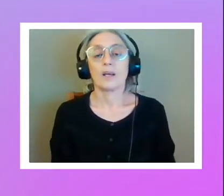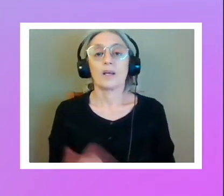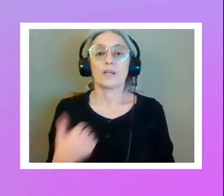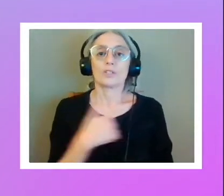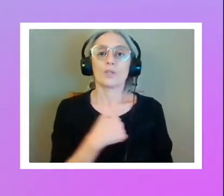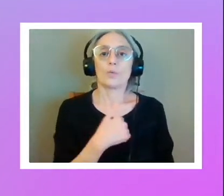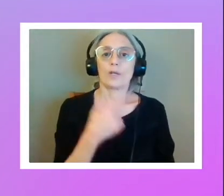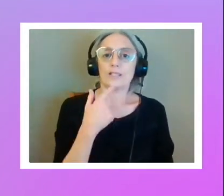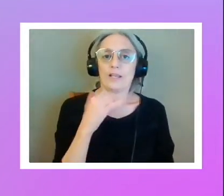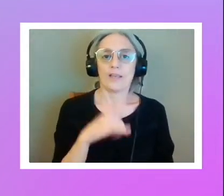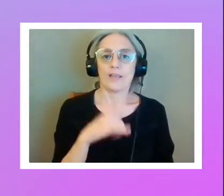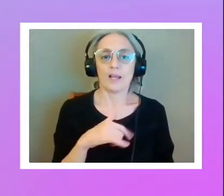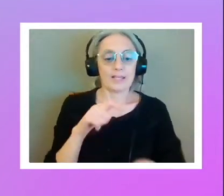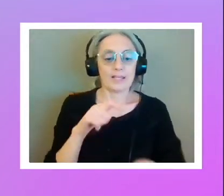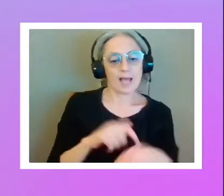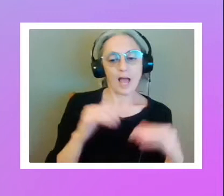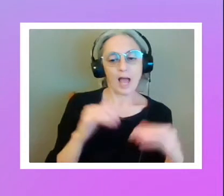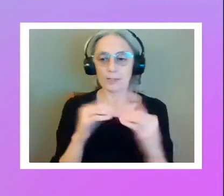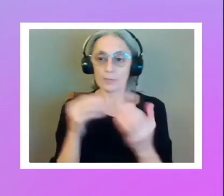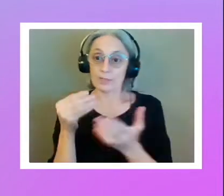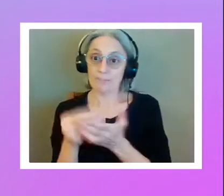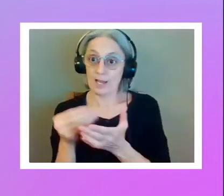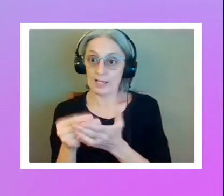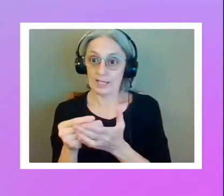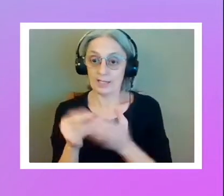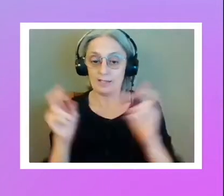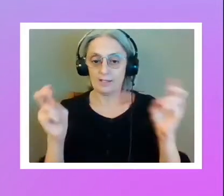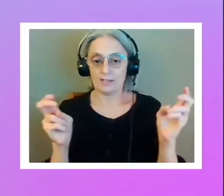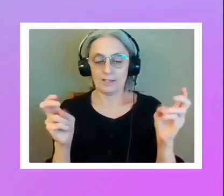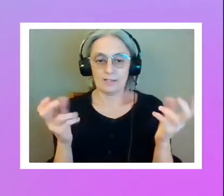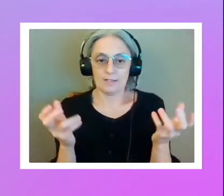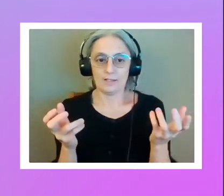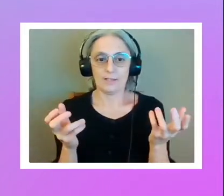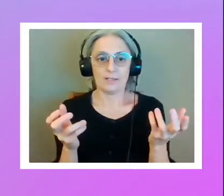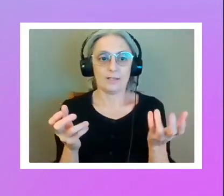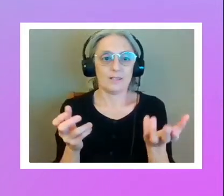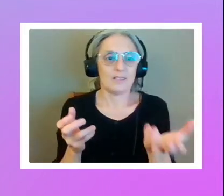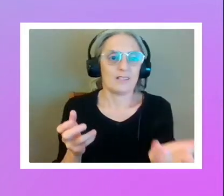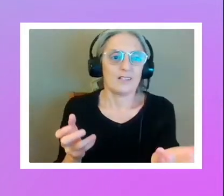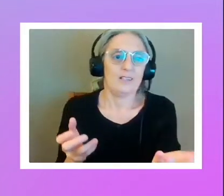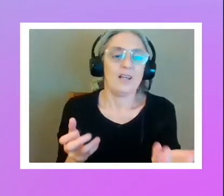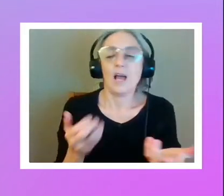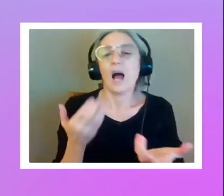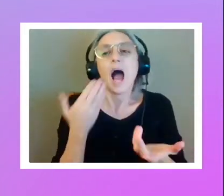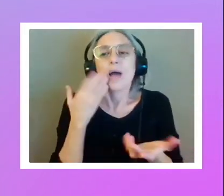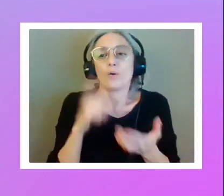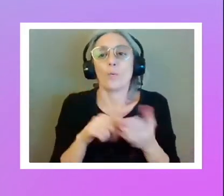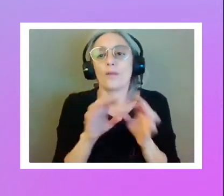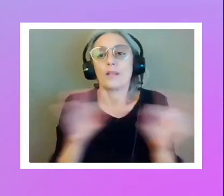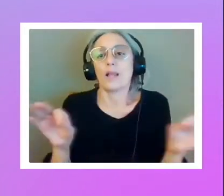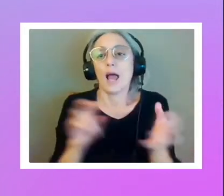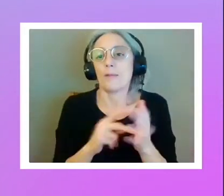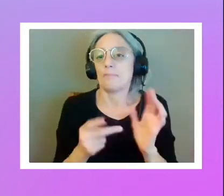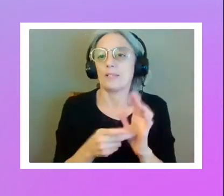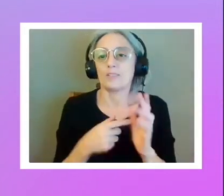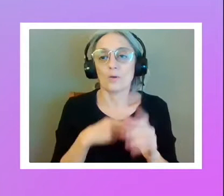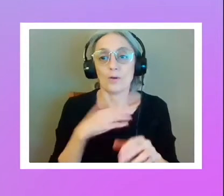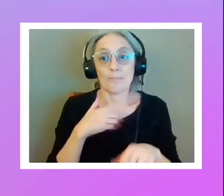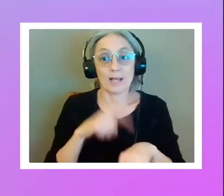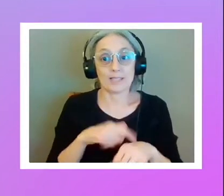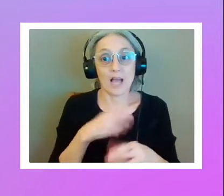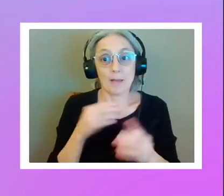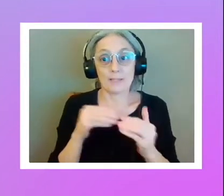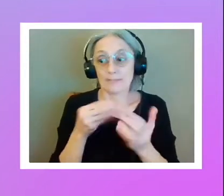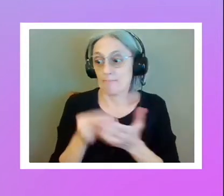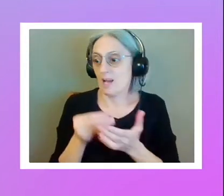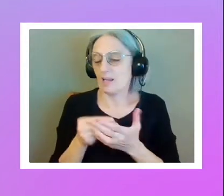that time is money and time, we don't even know what this email subject line is saying to us. We want to probably not do that. We want our subject lines